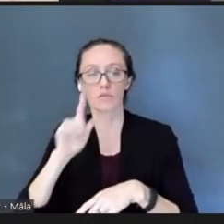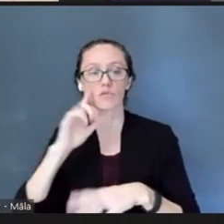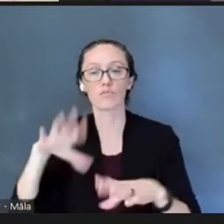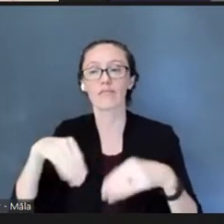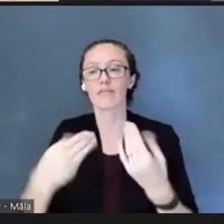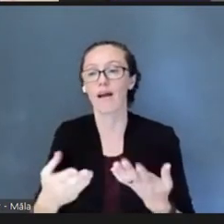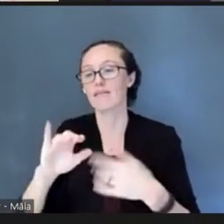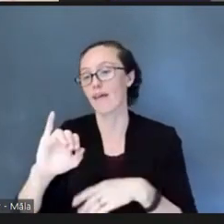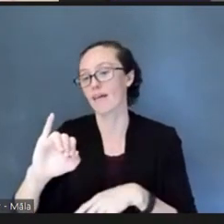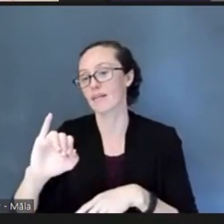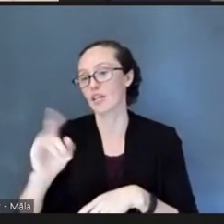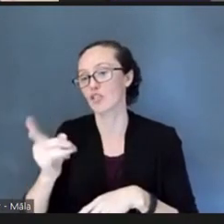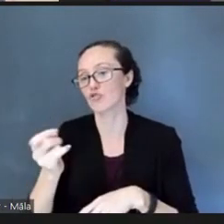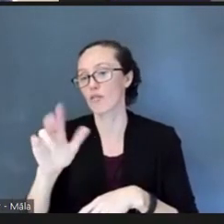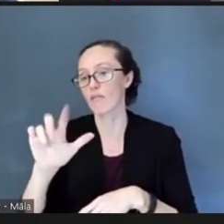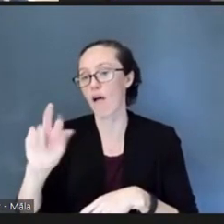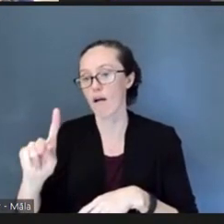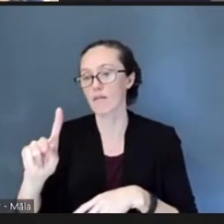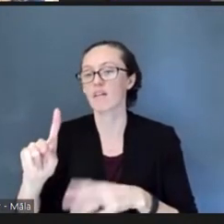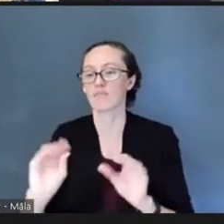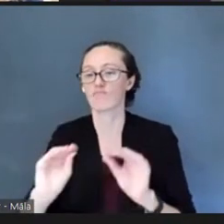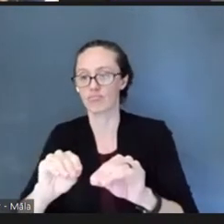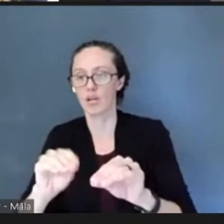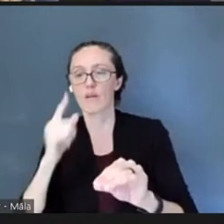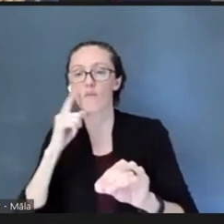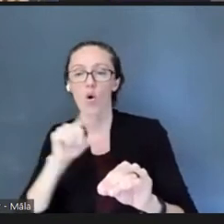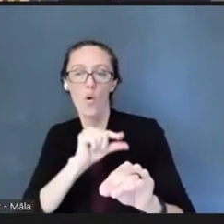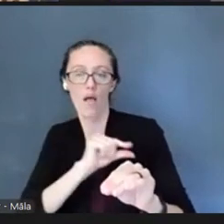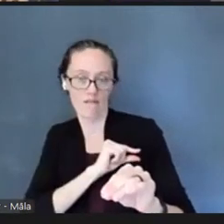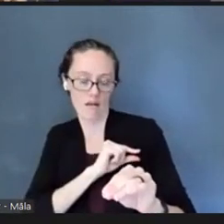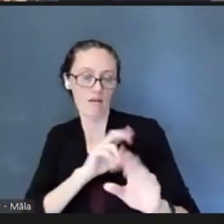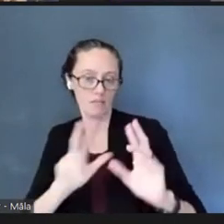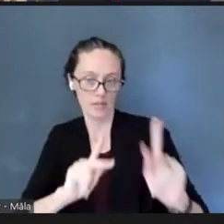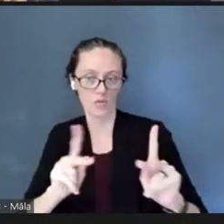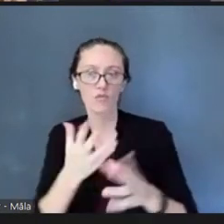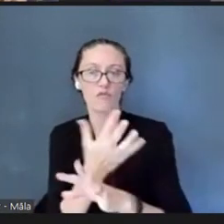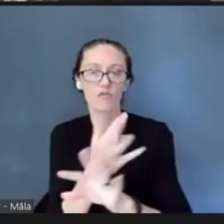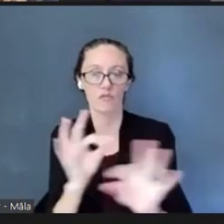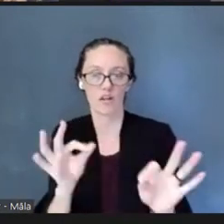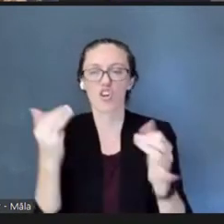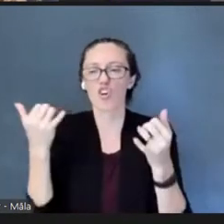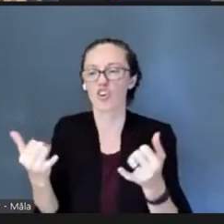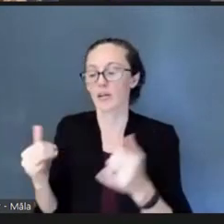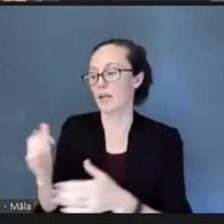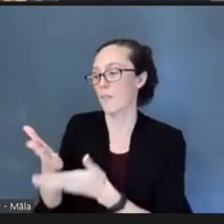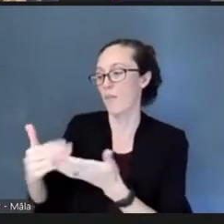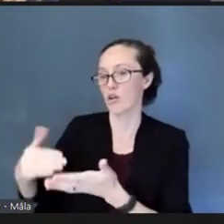interlock installment and services to qualifying individuals free of charge, currently partially financed by DOT.